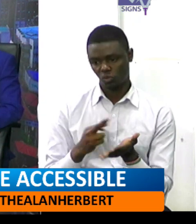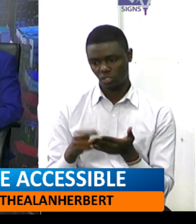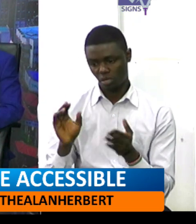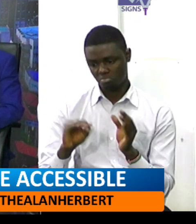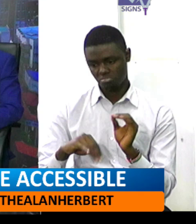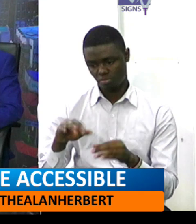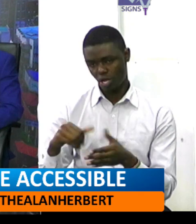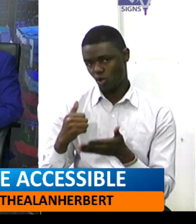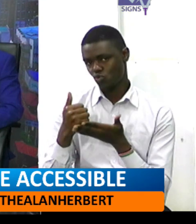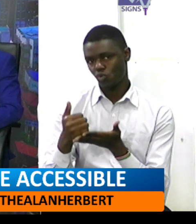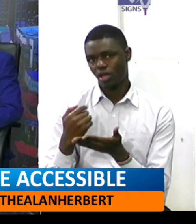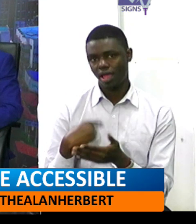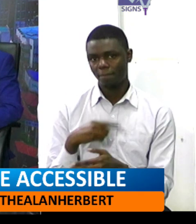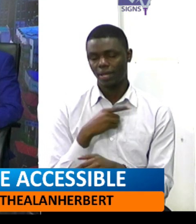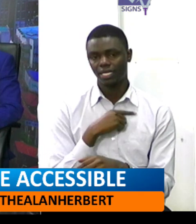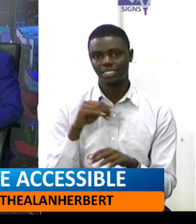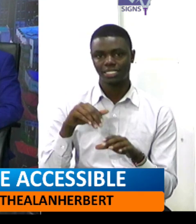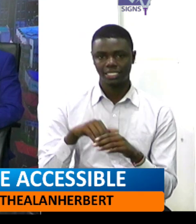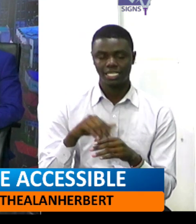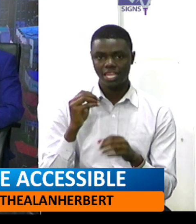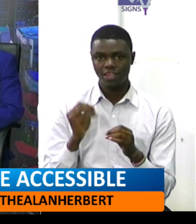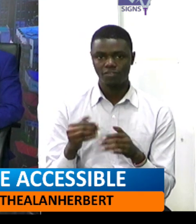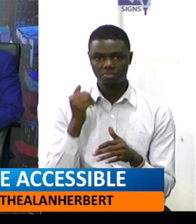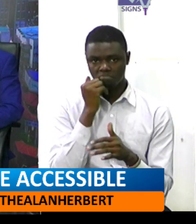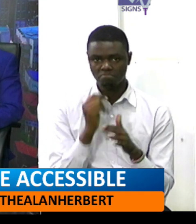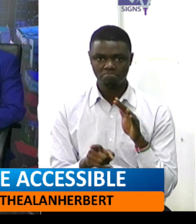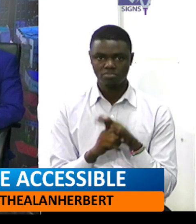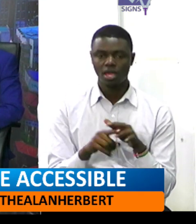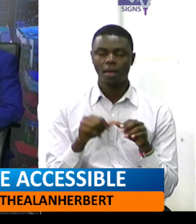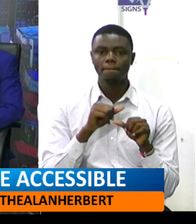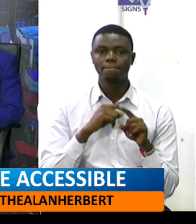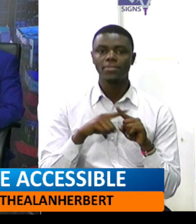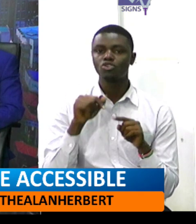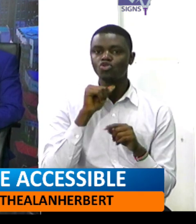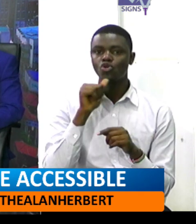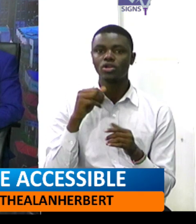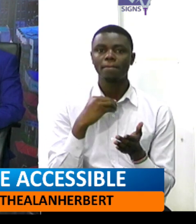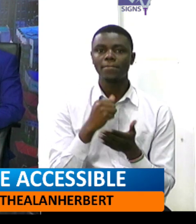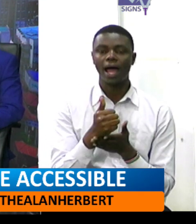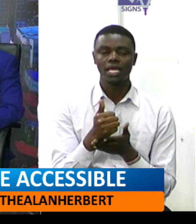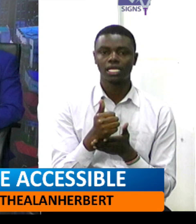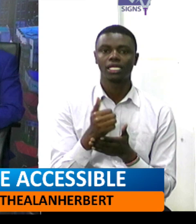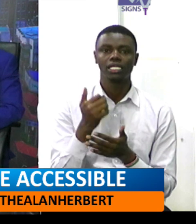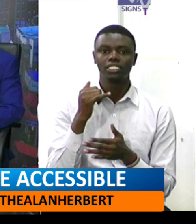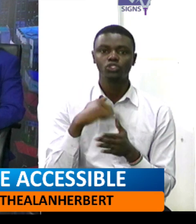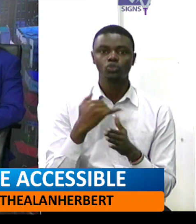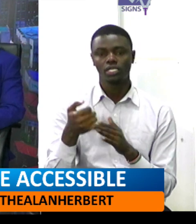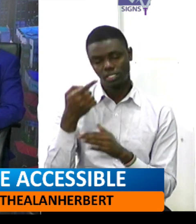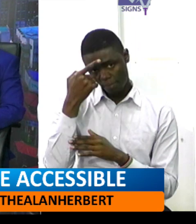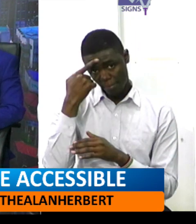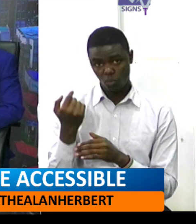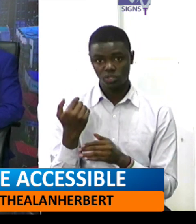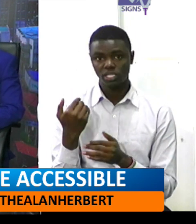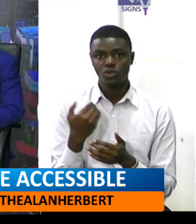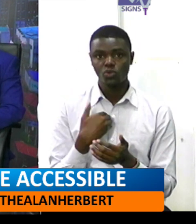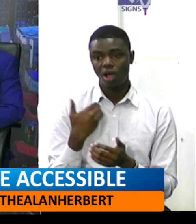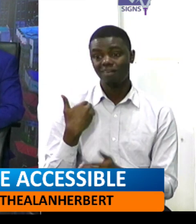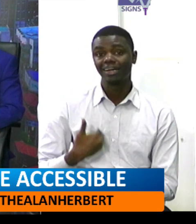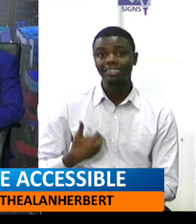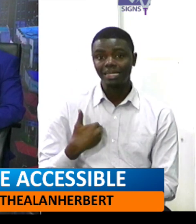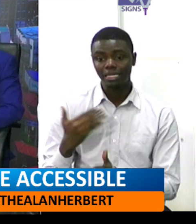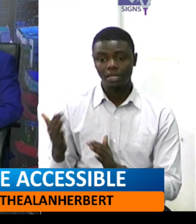help us in the event of sickness. But you're not buying insurance specifically because there is a surgery that